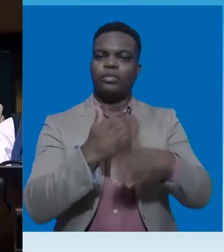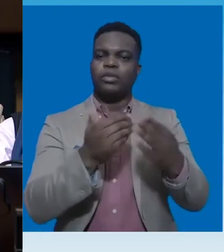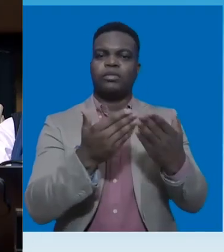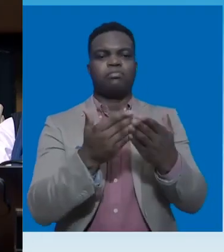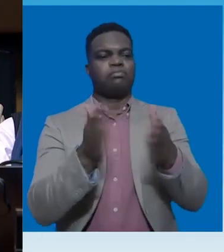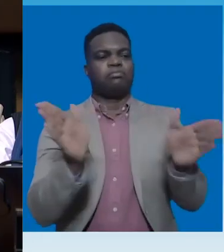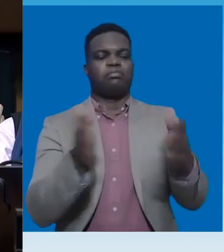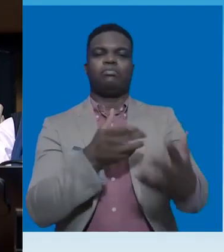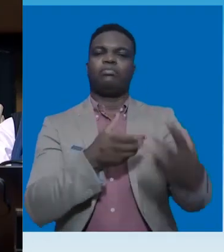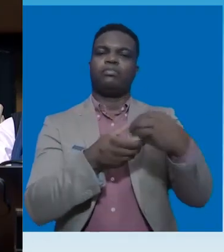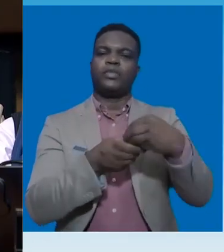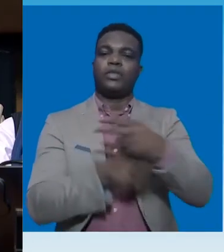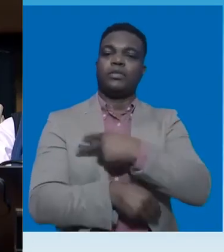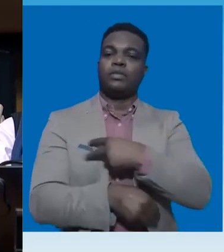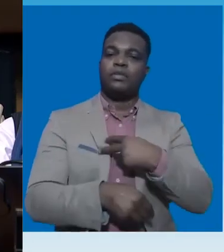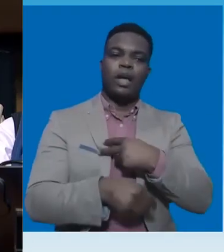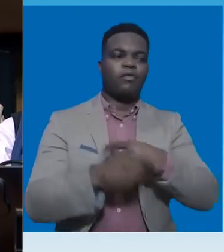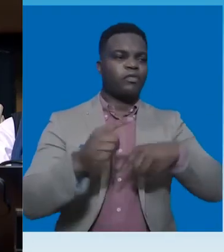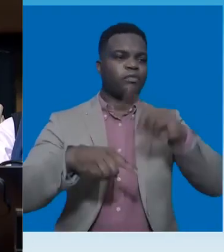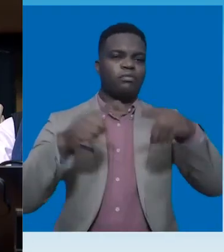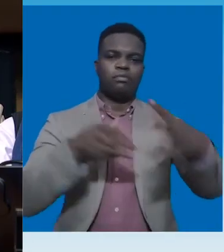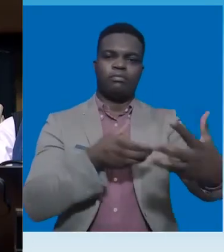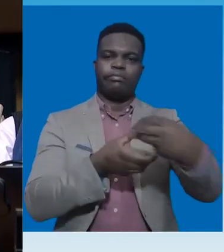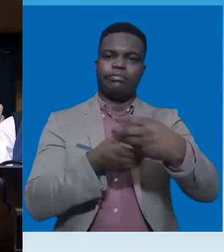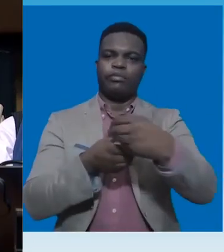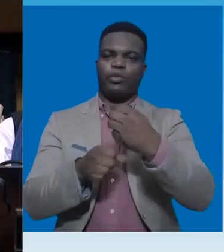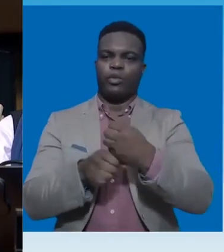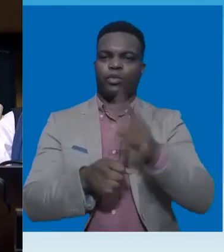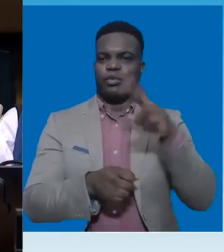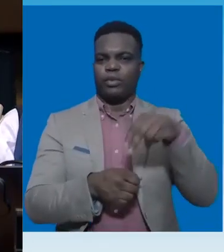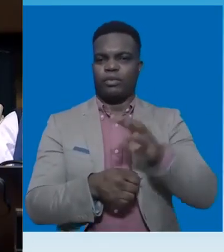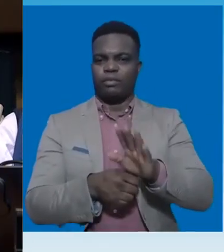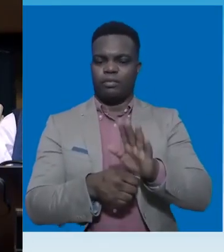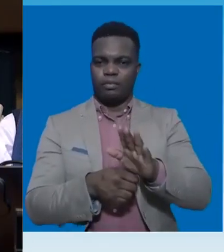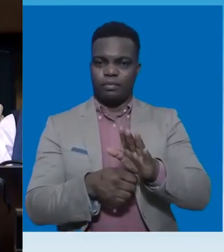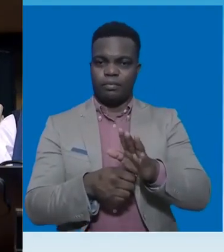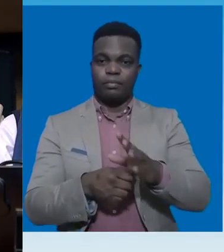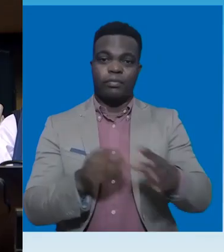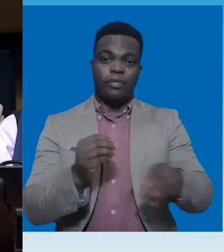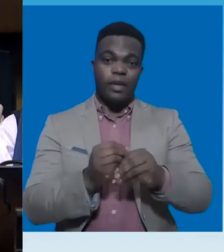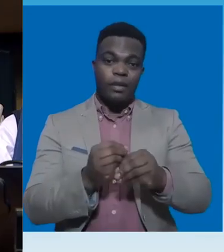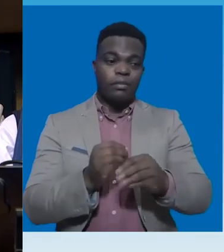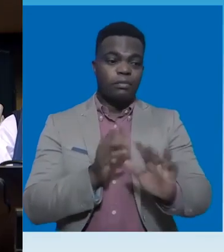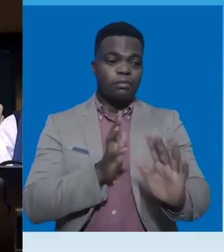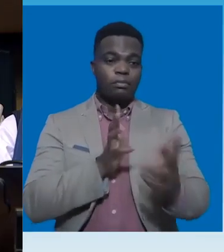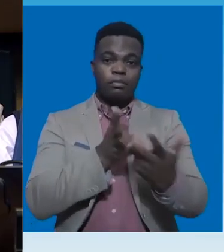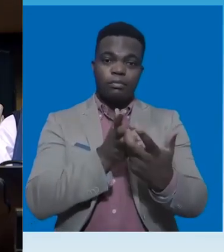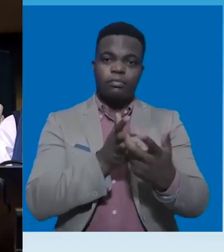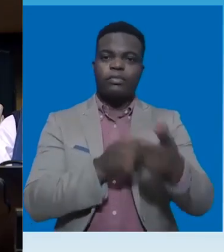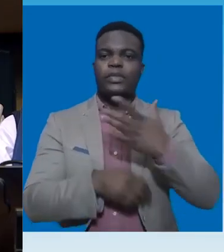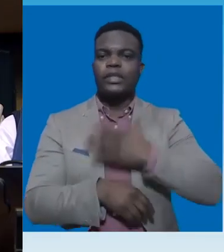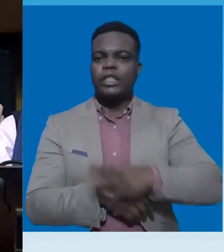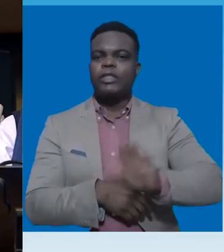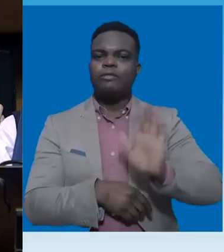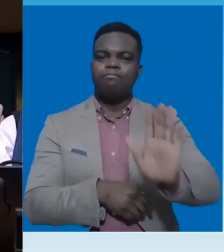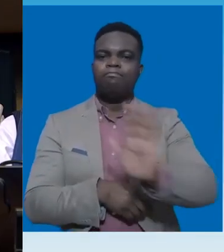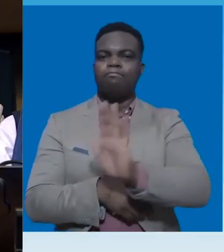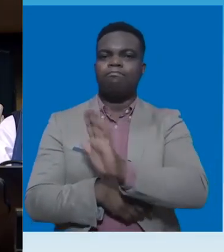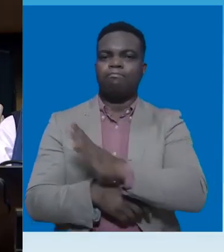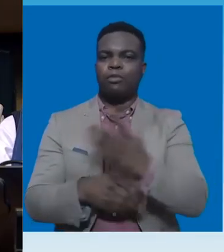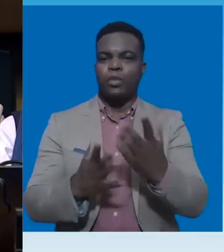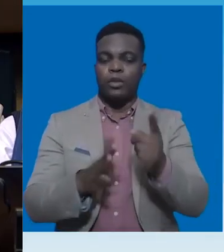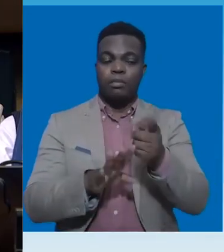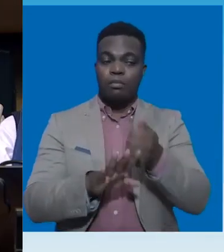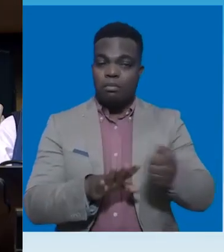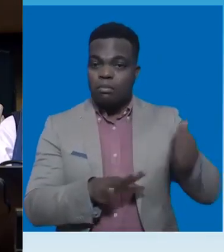guidance on reasonable accommodation for managers and staff, supporting more consistent application